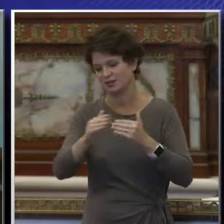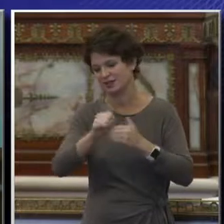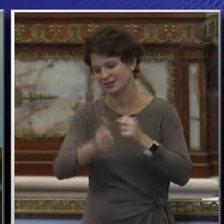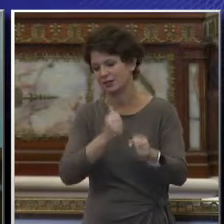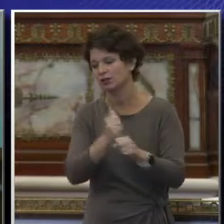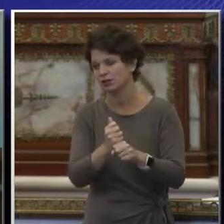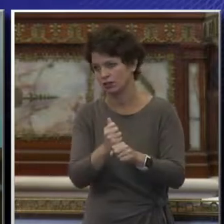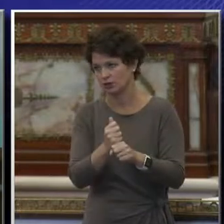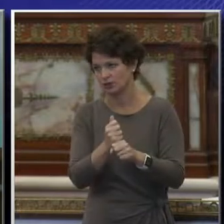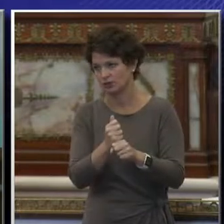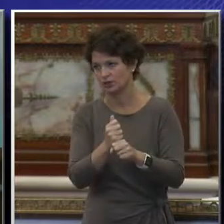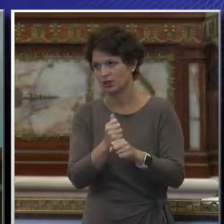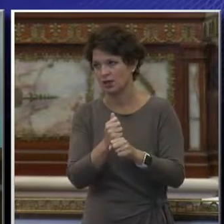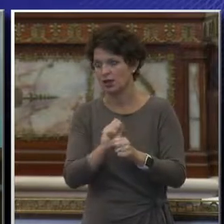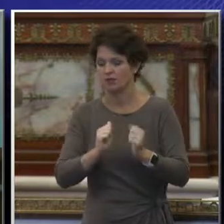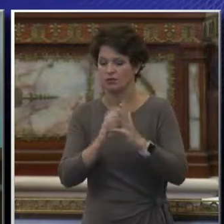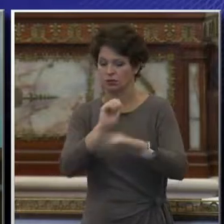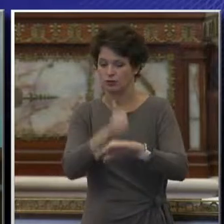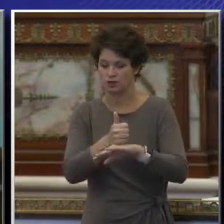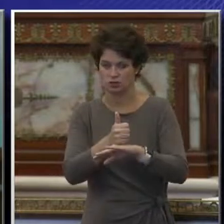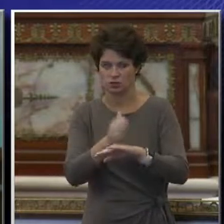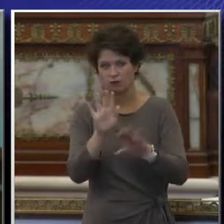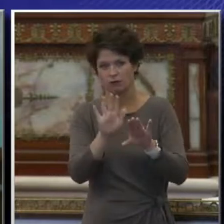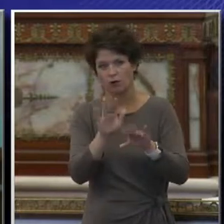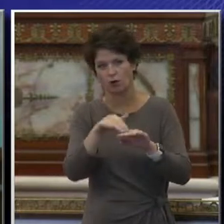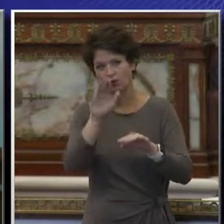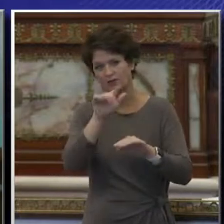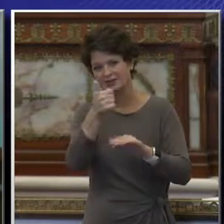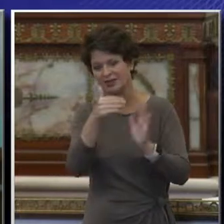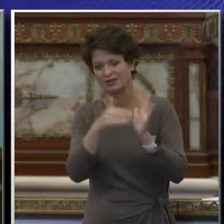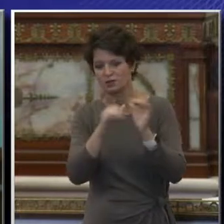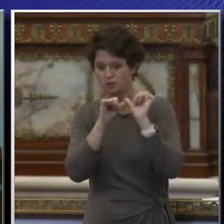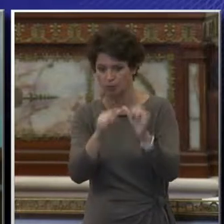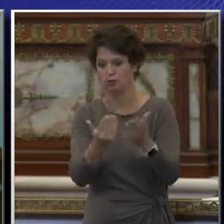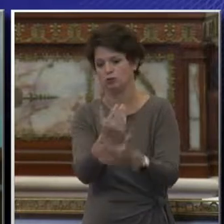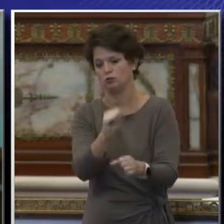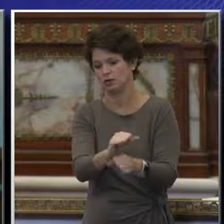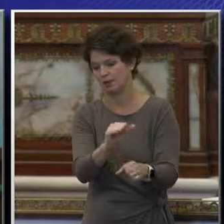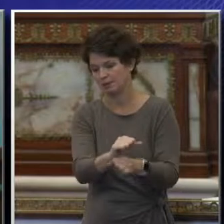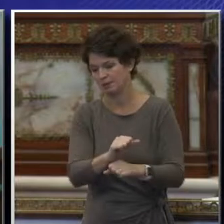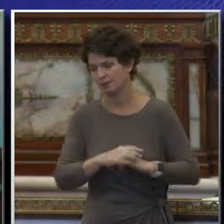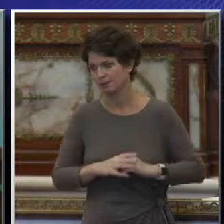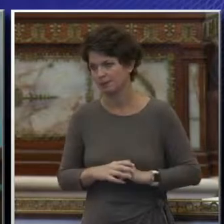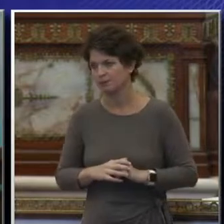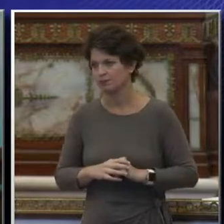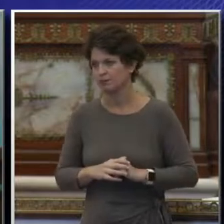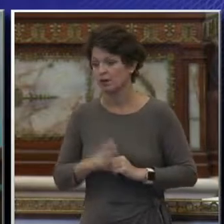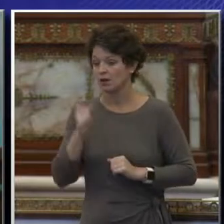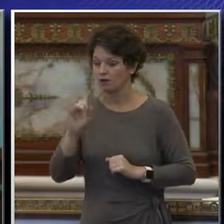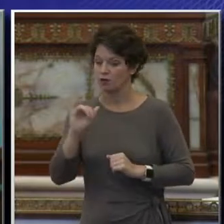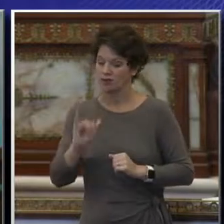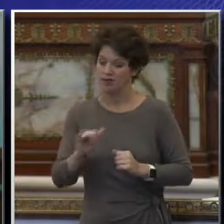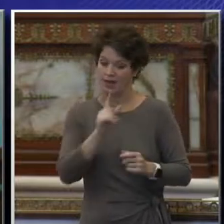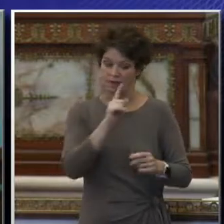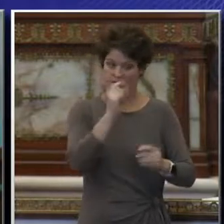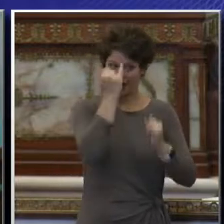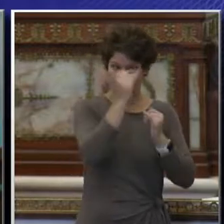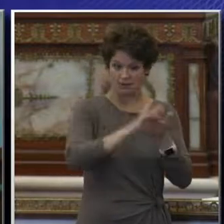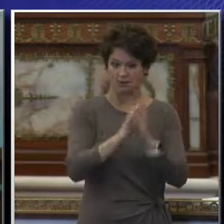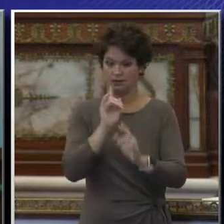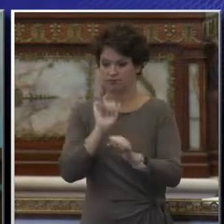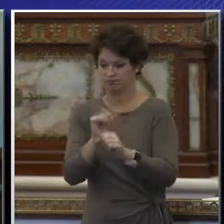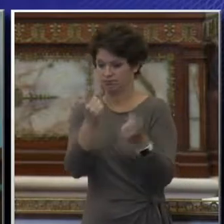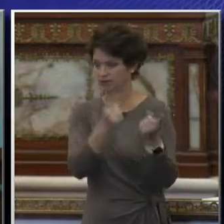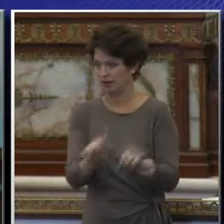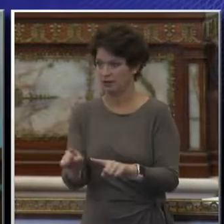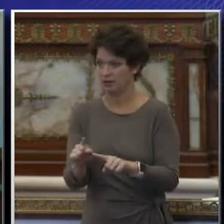years and the creation of approximately 10,000 permanent new jobs. Key to making this vision a reality is the need to